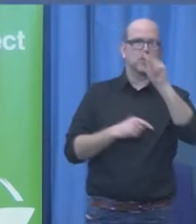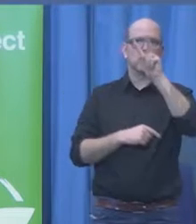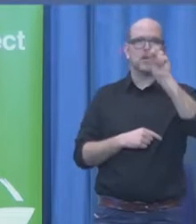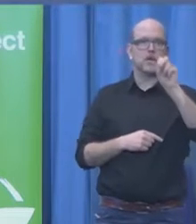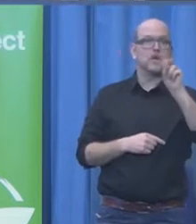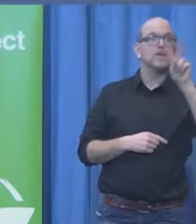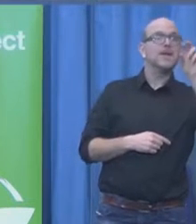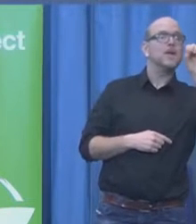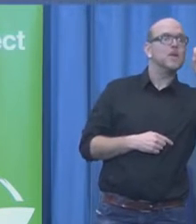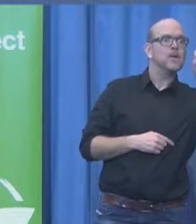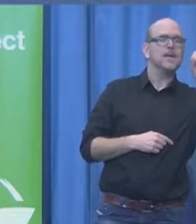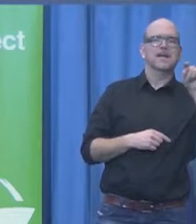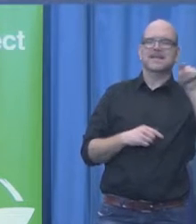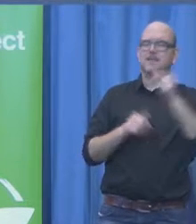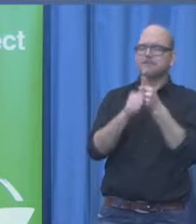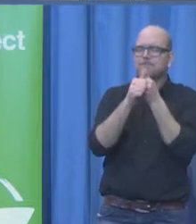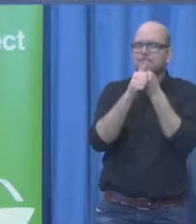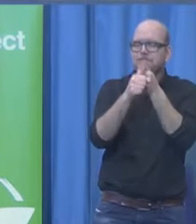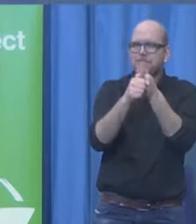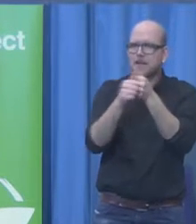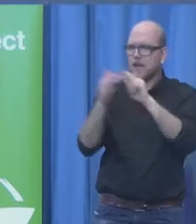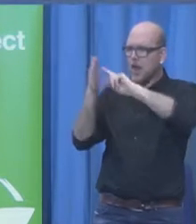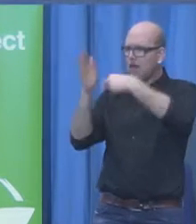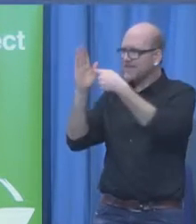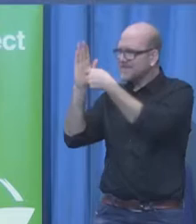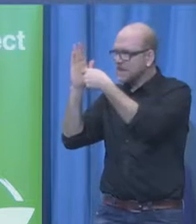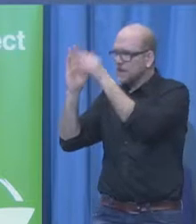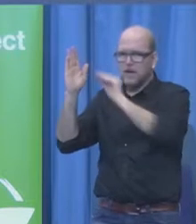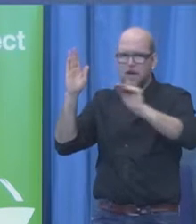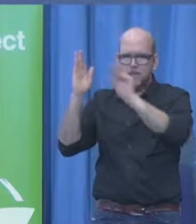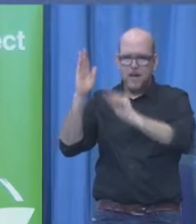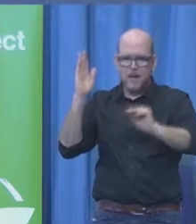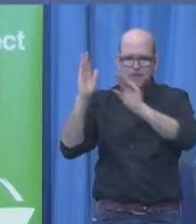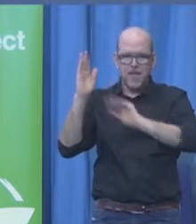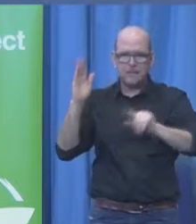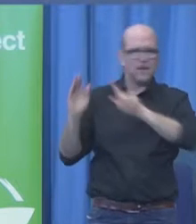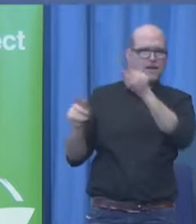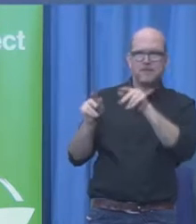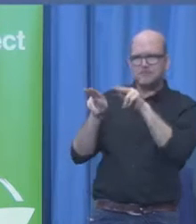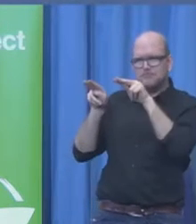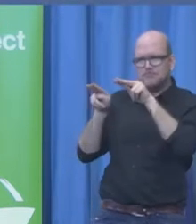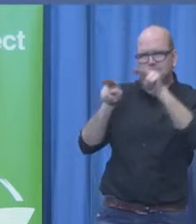with nine key topics and